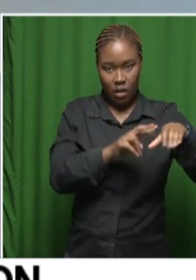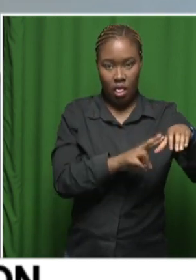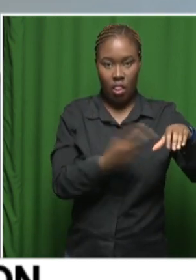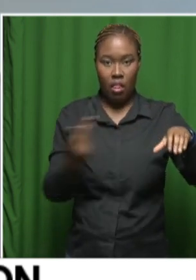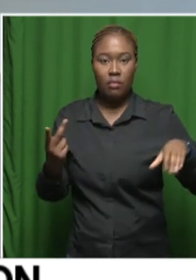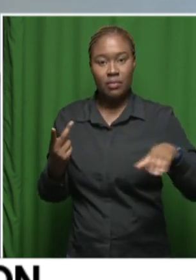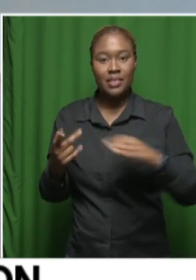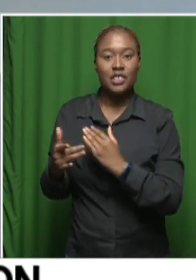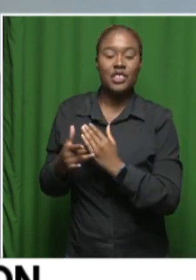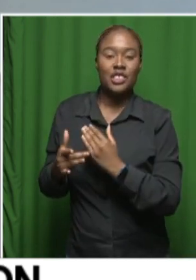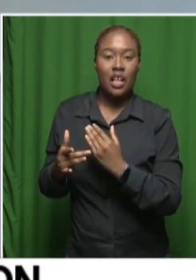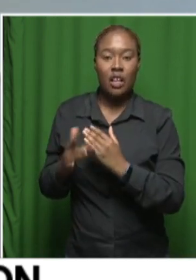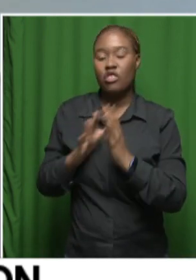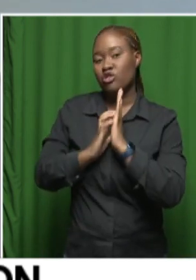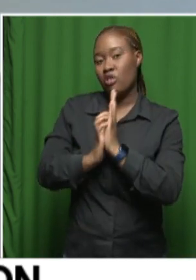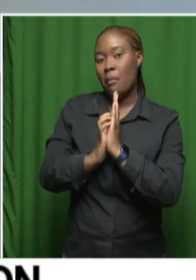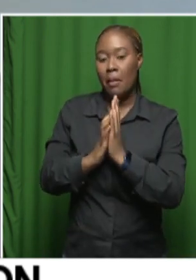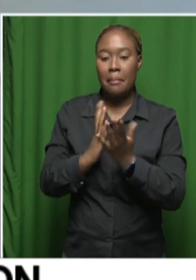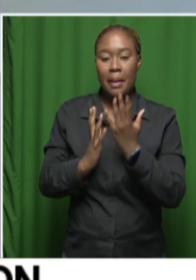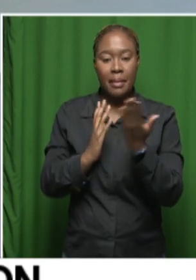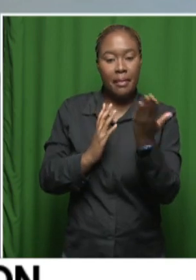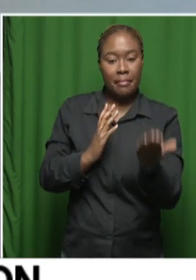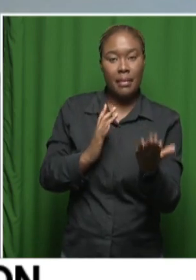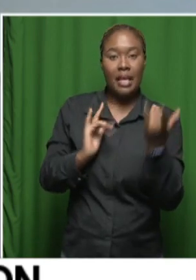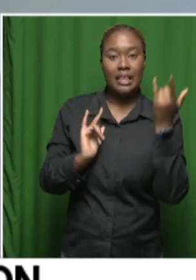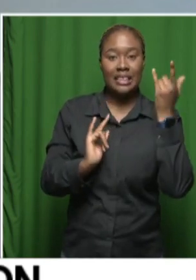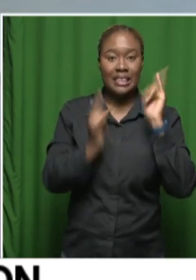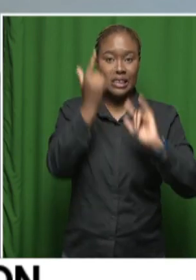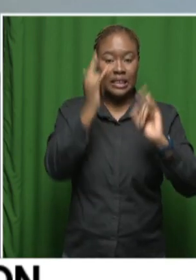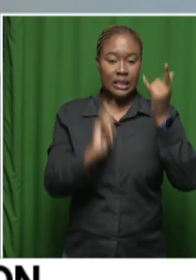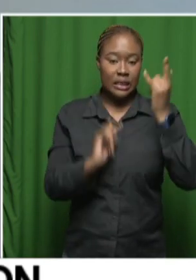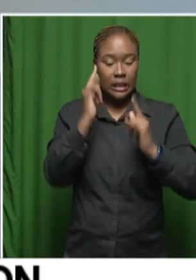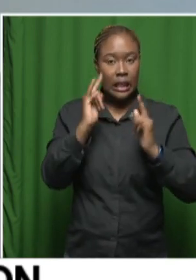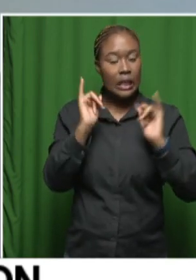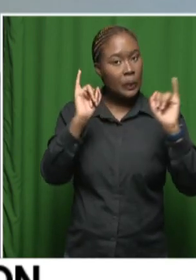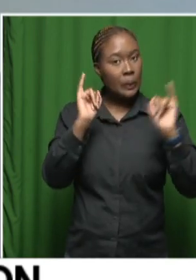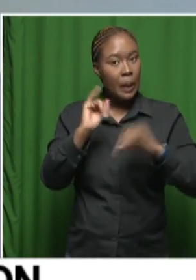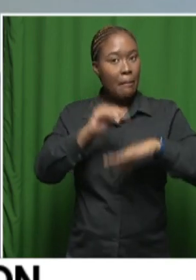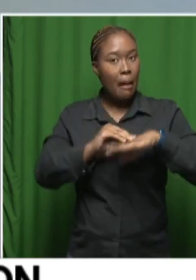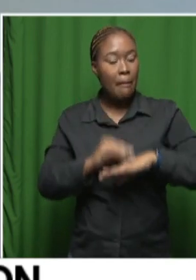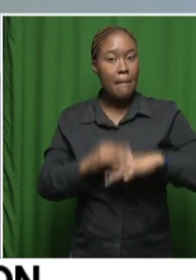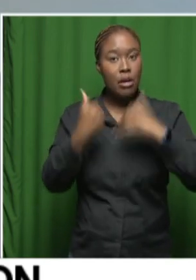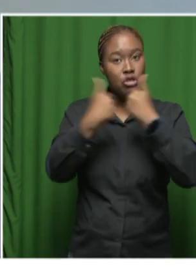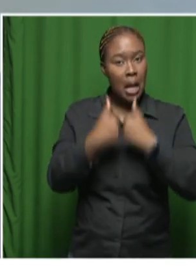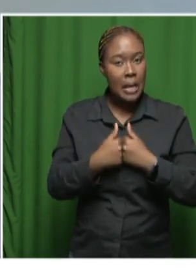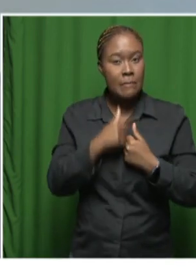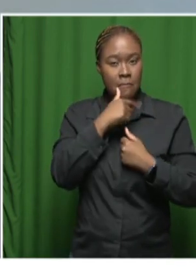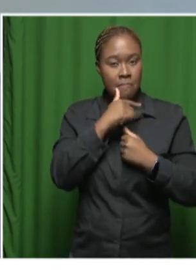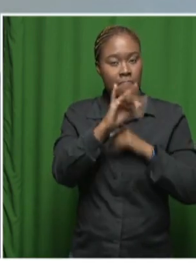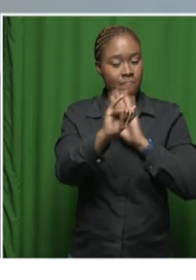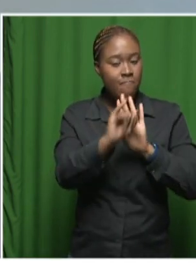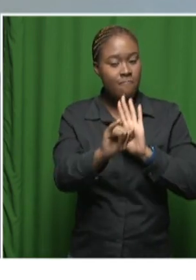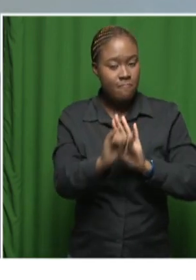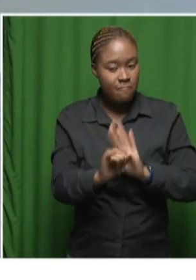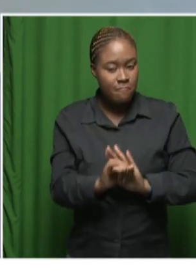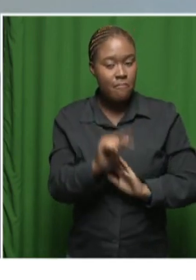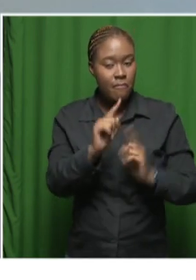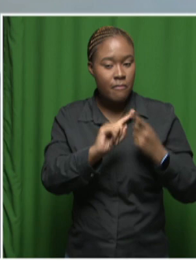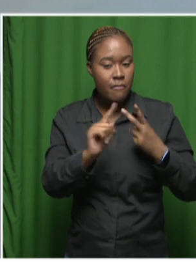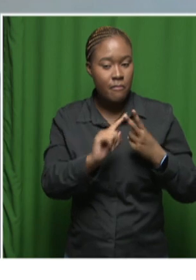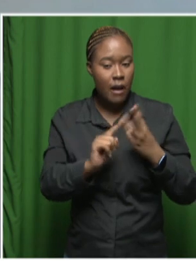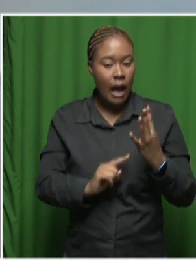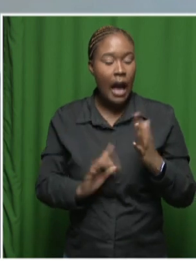So you have a city, for instance, that will be experiencing certain challenges, and then you try to identify those challenges through